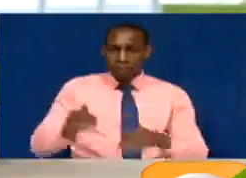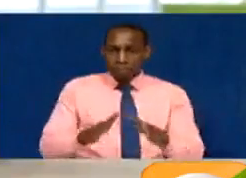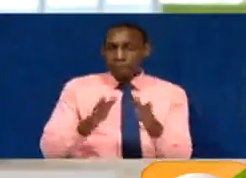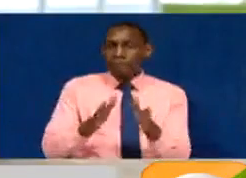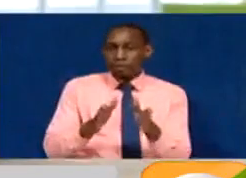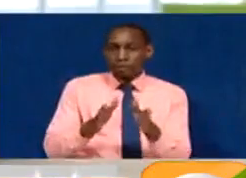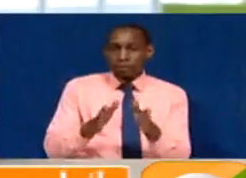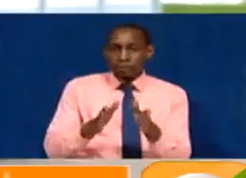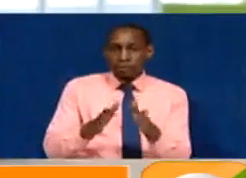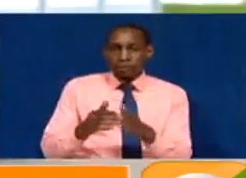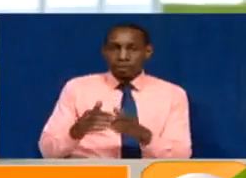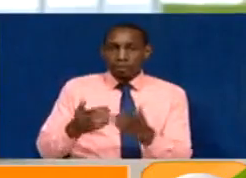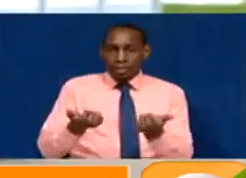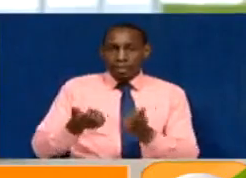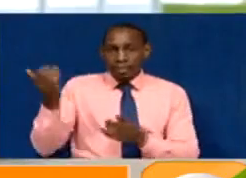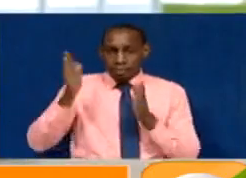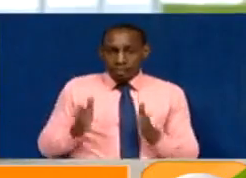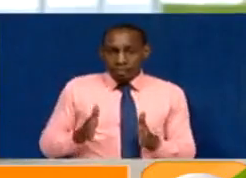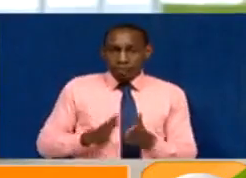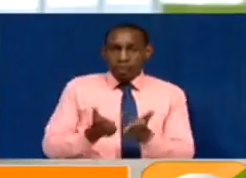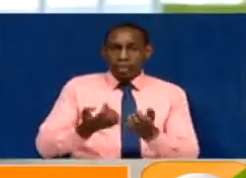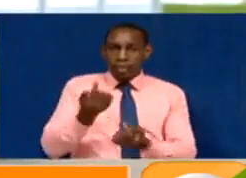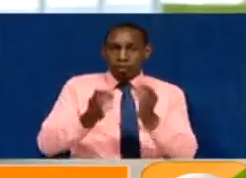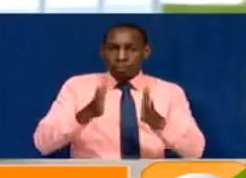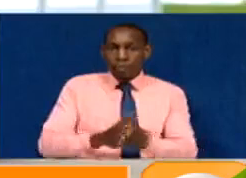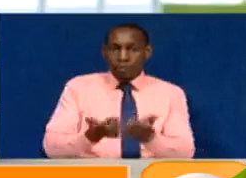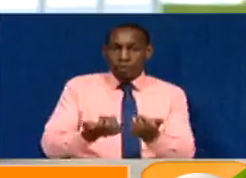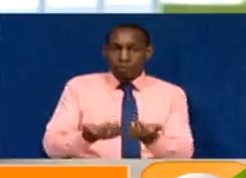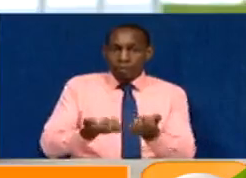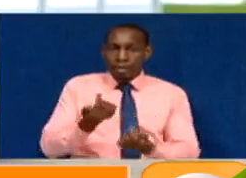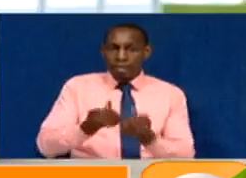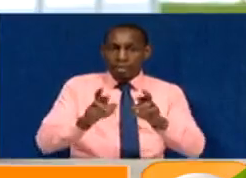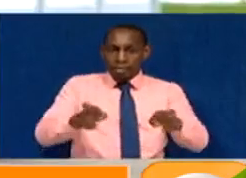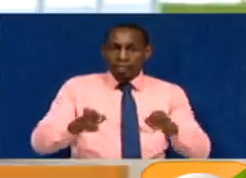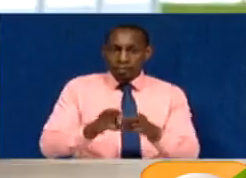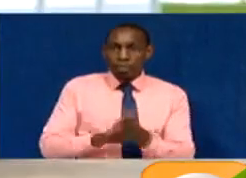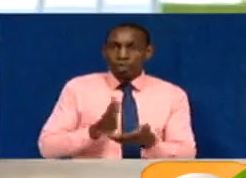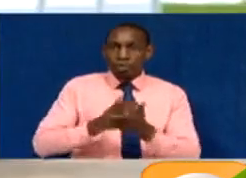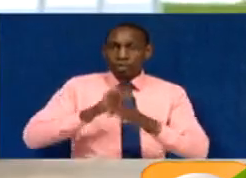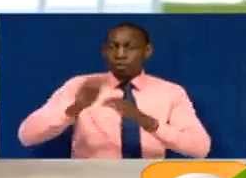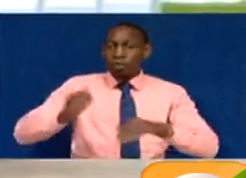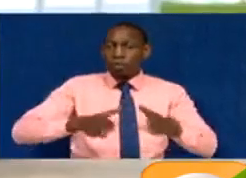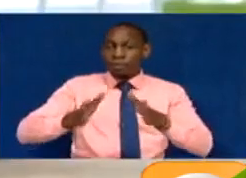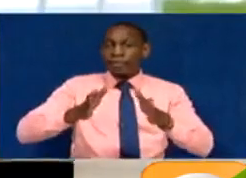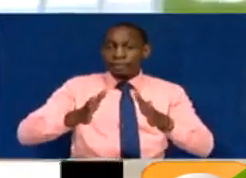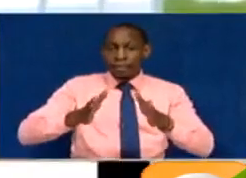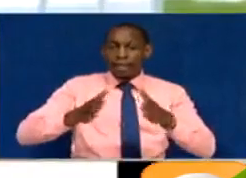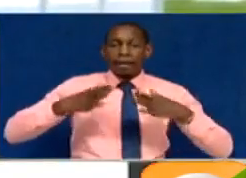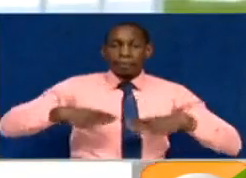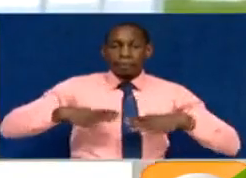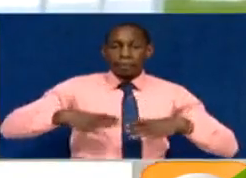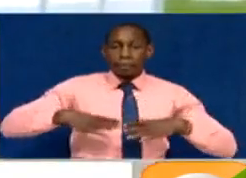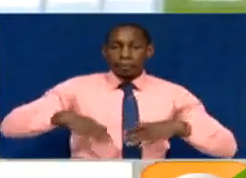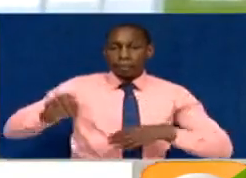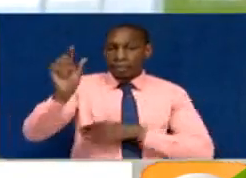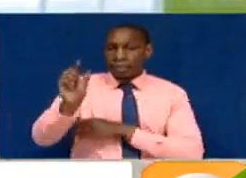space of, you know, they need waiters, they need waitresses, they need cooks, they need kitchens. So this has been an excellent opportunity for the people of